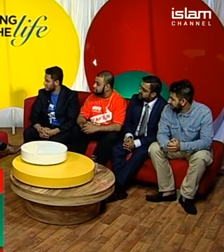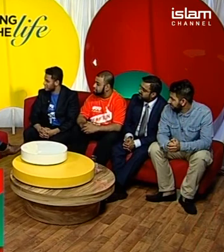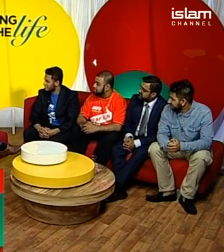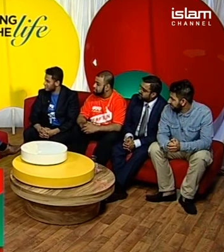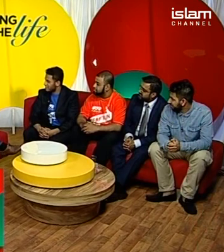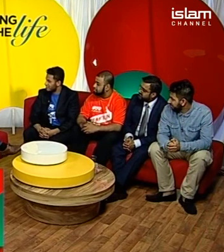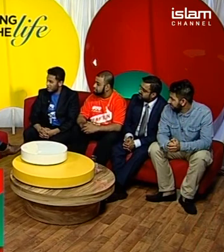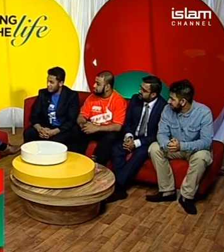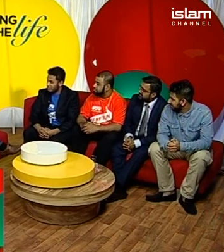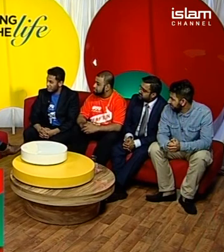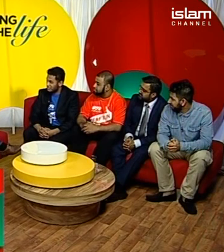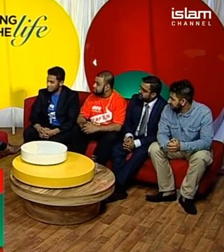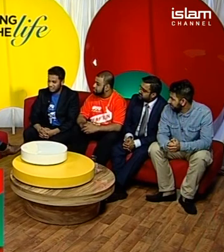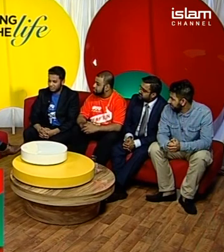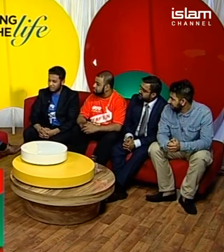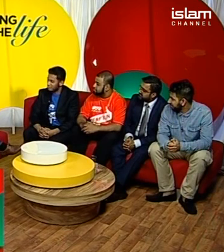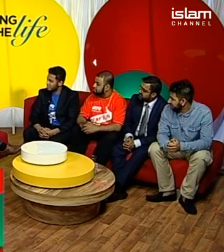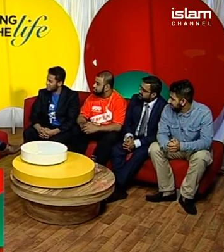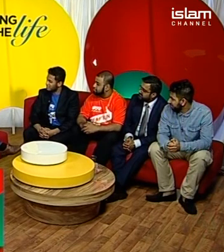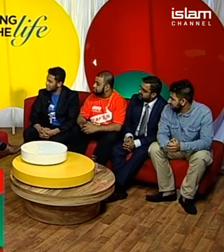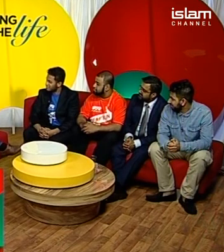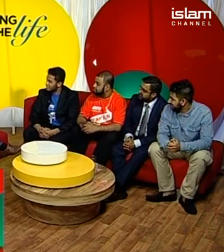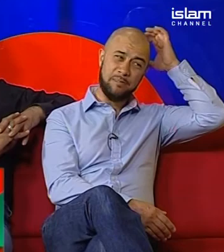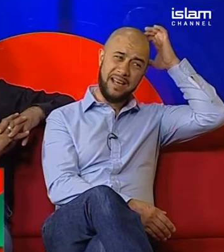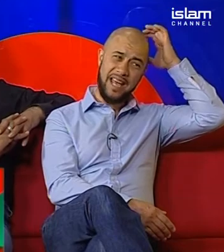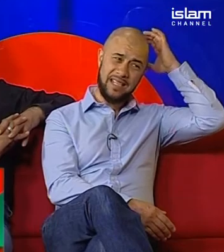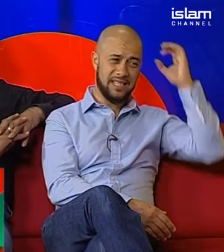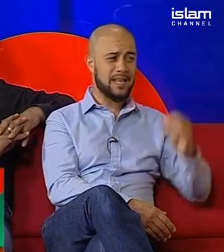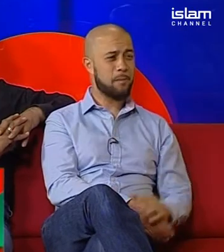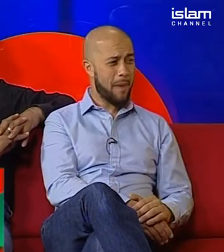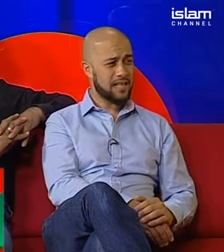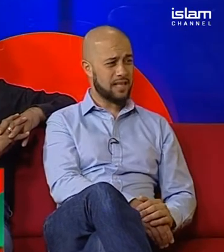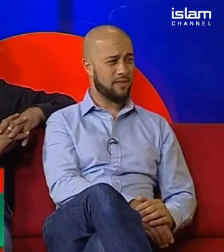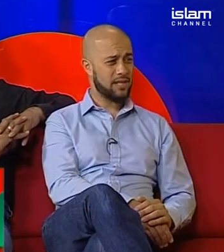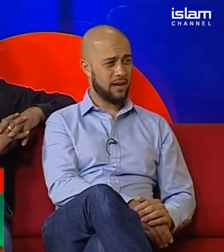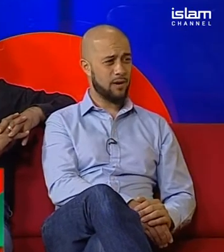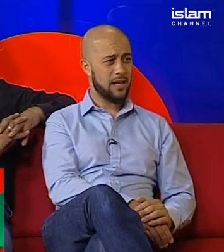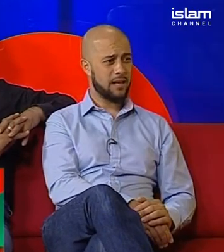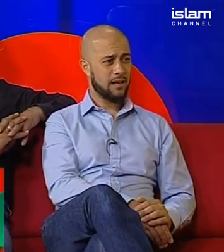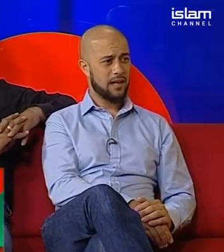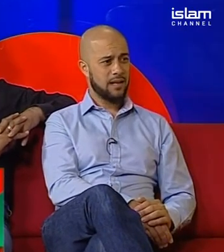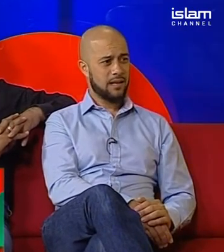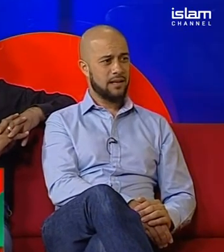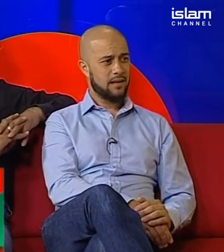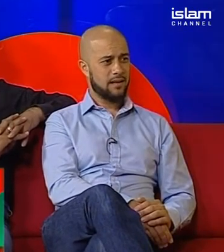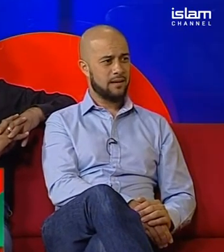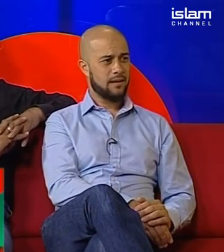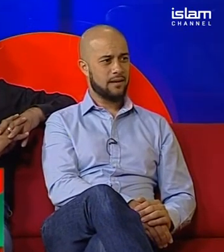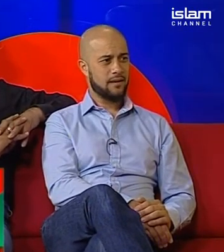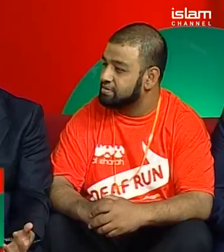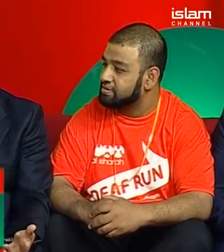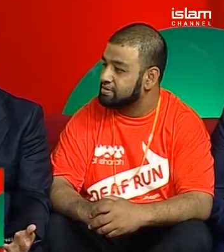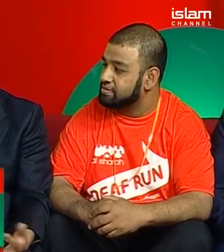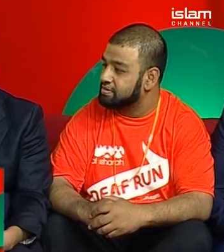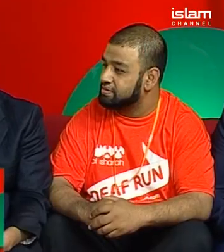5,000 spectators, 500 runners. Inshallah, wow. we're hoping. 5,000 spectators throughout the day. Massive, Alhamdulillah, huge, really? huge. It's basically, I'm sure you guys